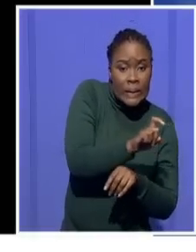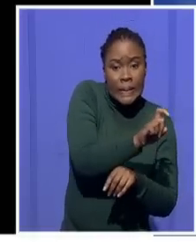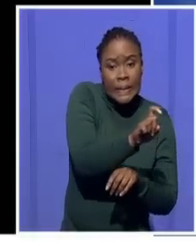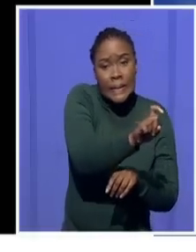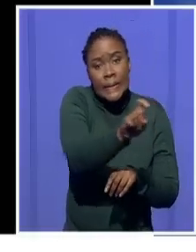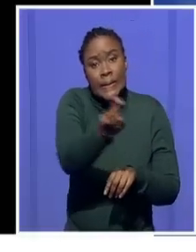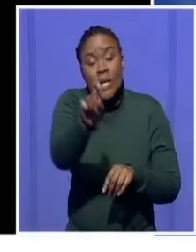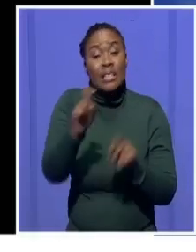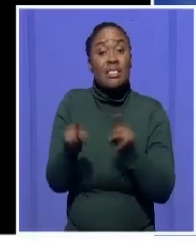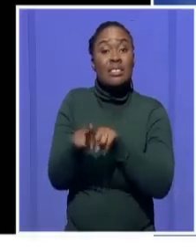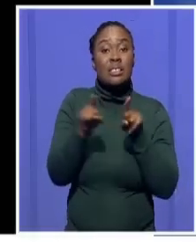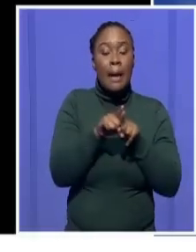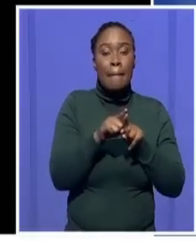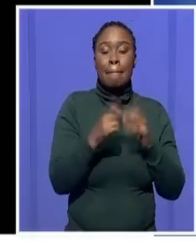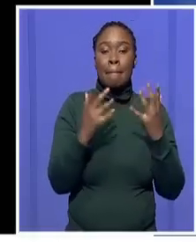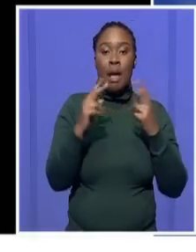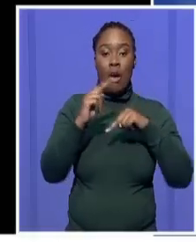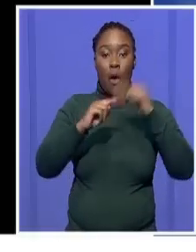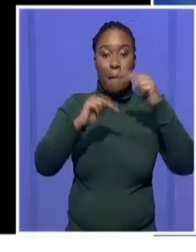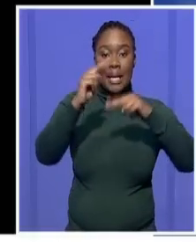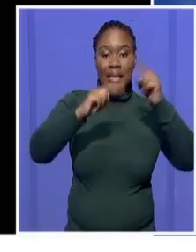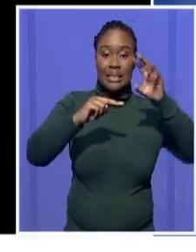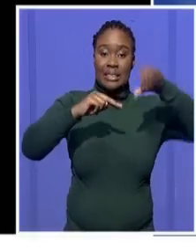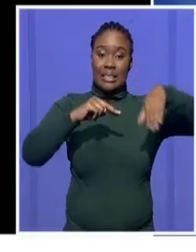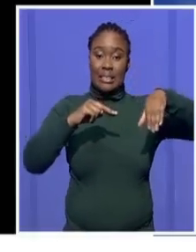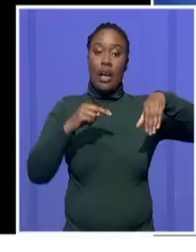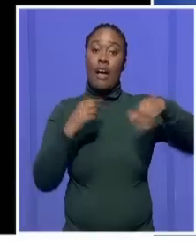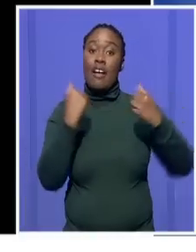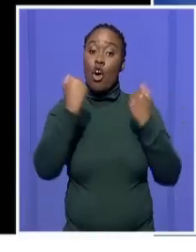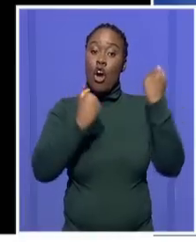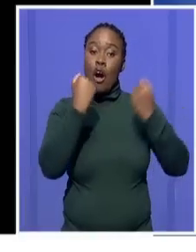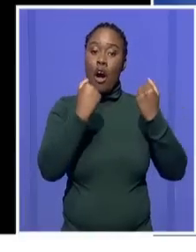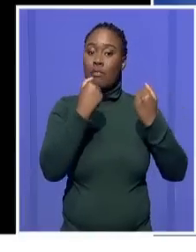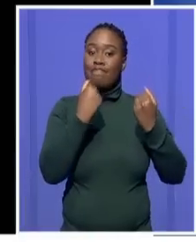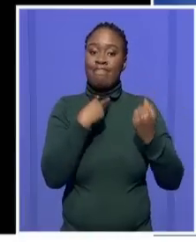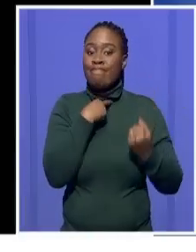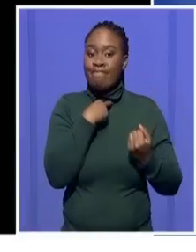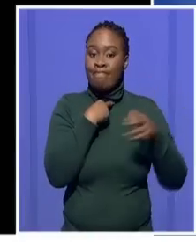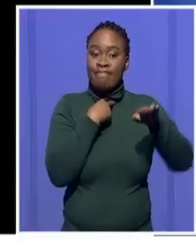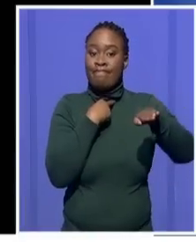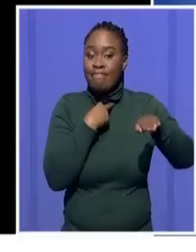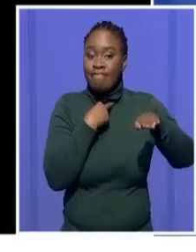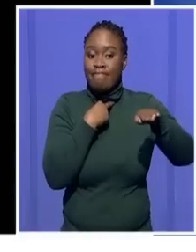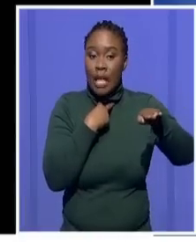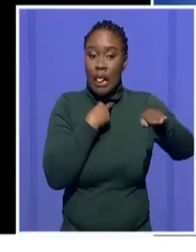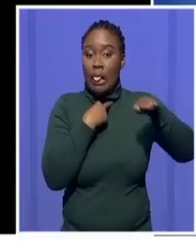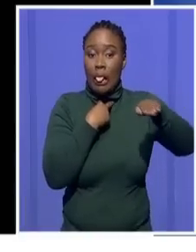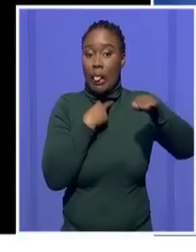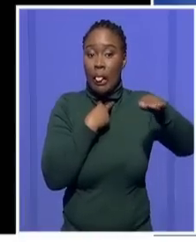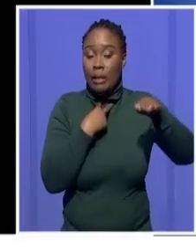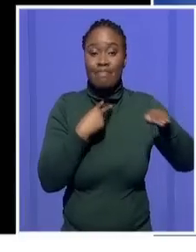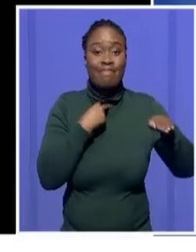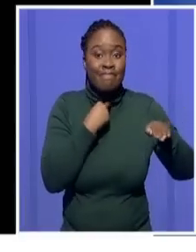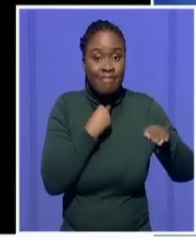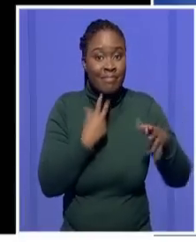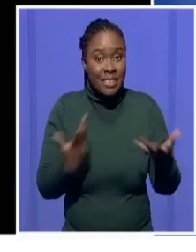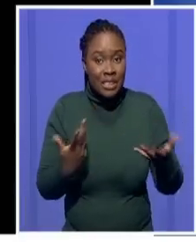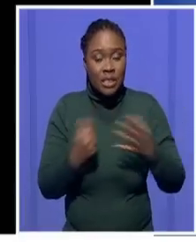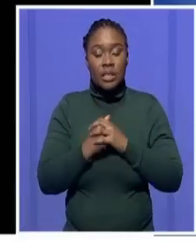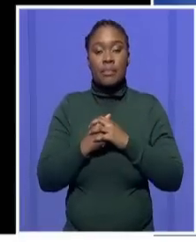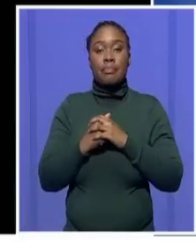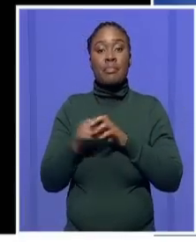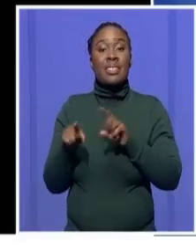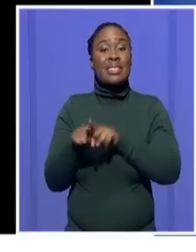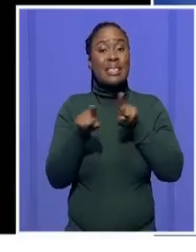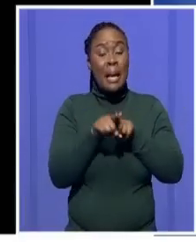in the areas that we're in, and the emergency teams now present in different areas trying to persuade